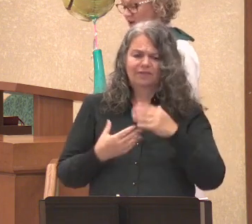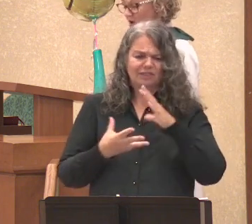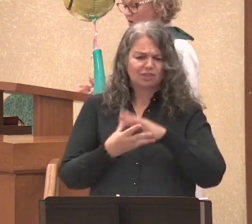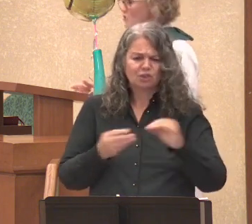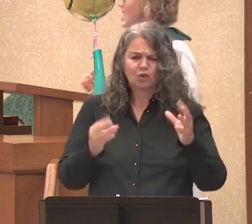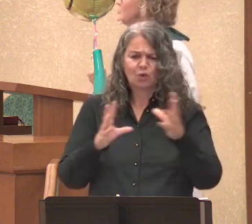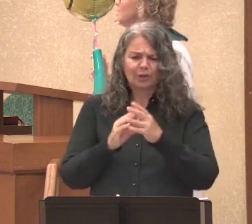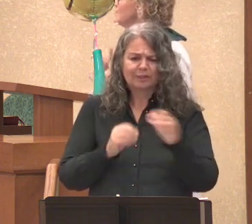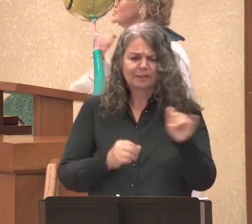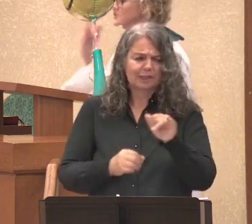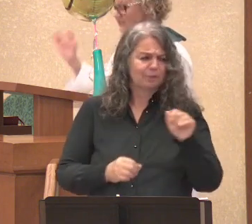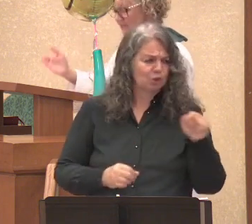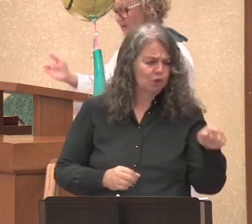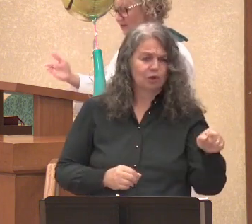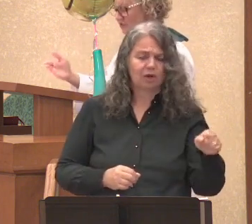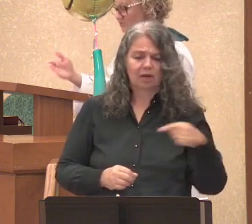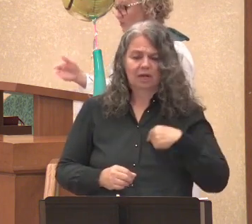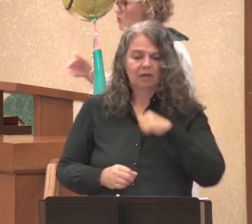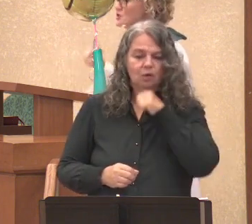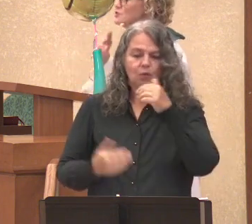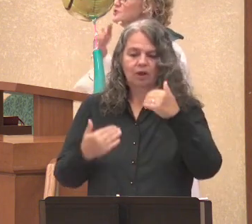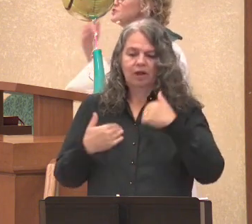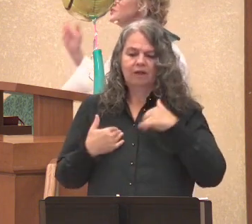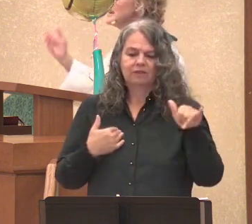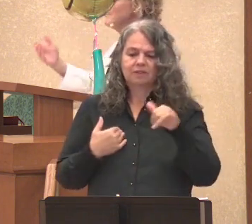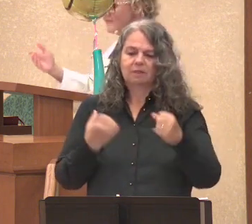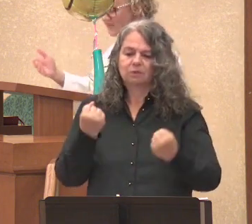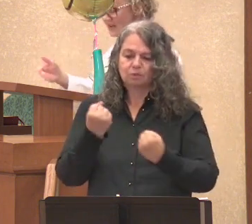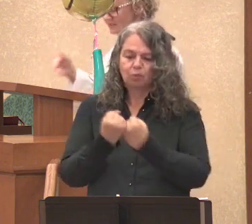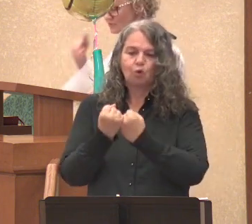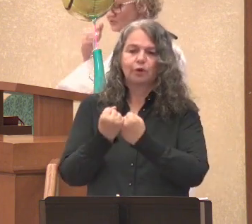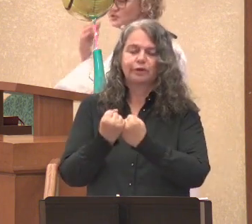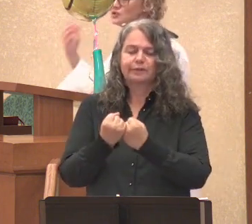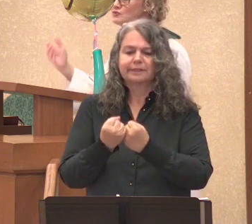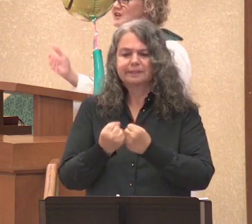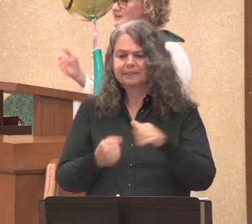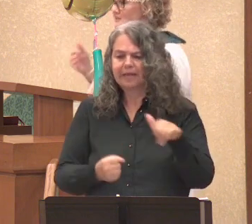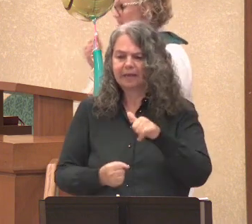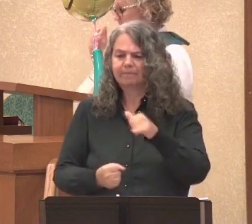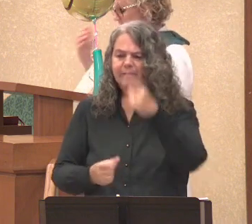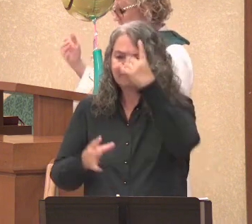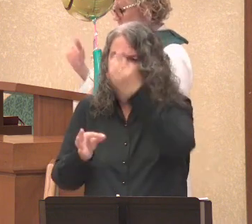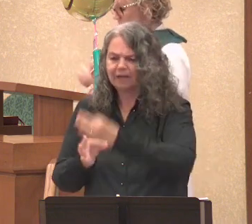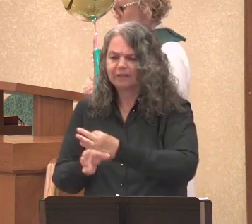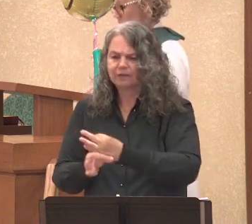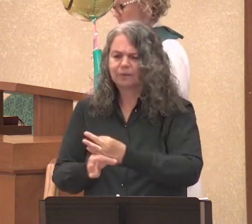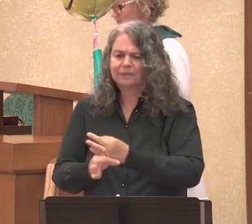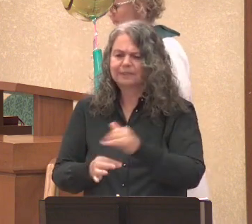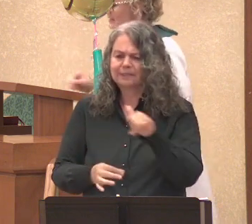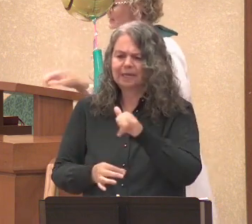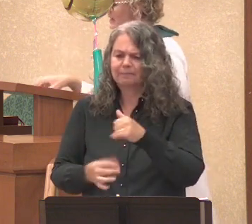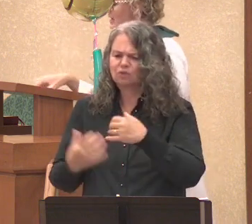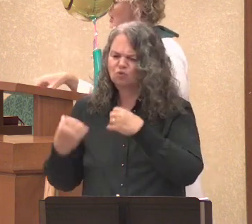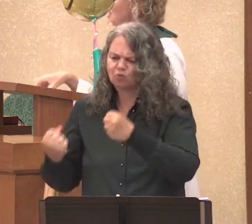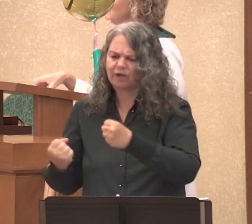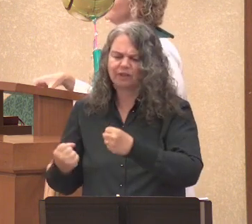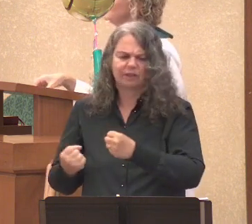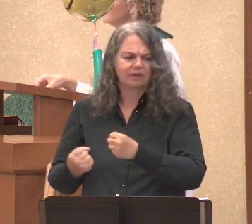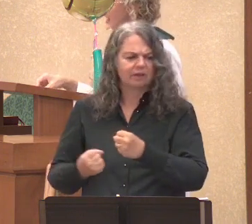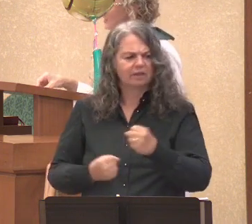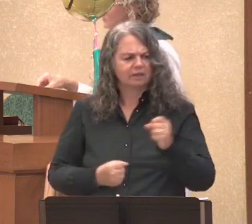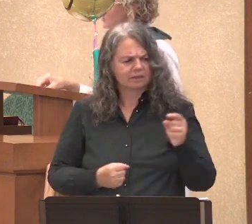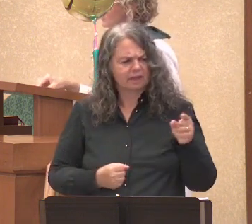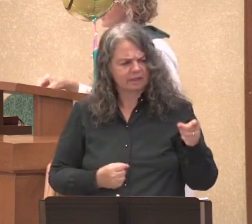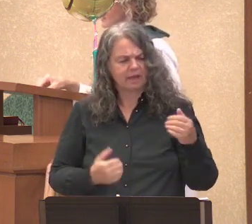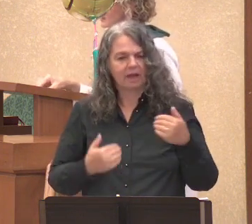that, or I don't have that same kind of support or the same faith or the strength like they do. Well,